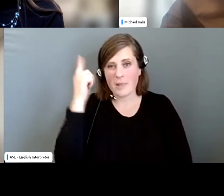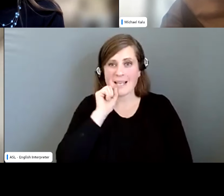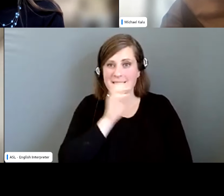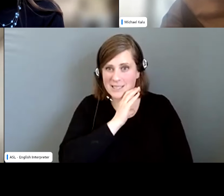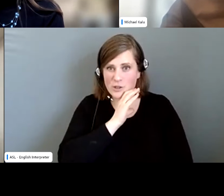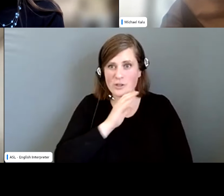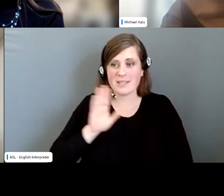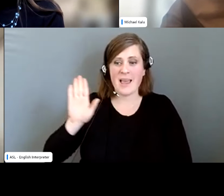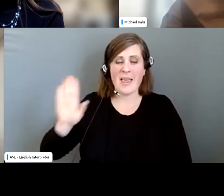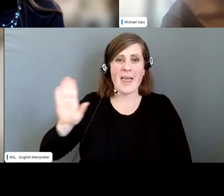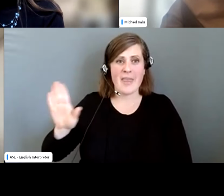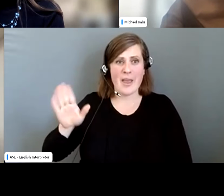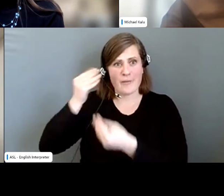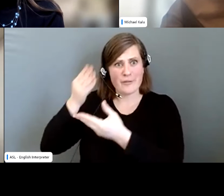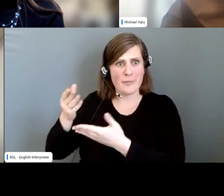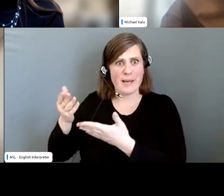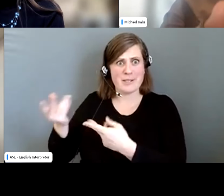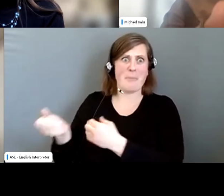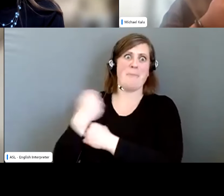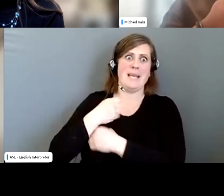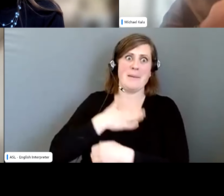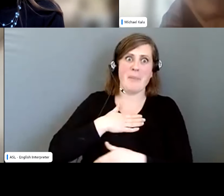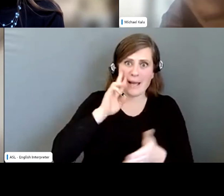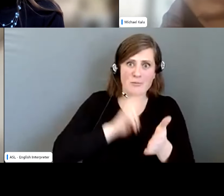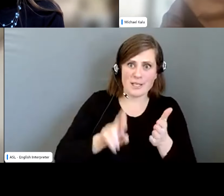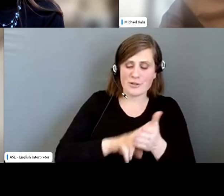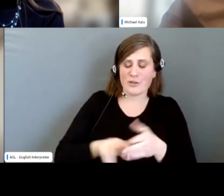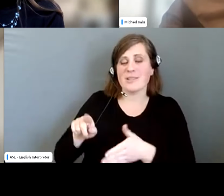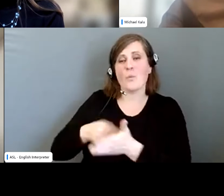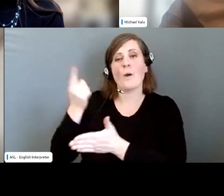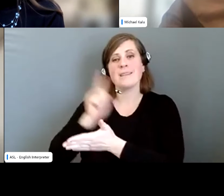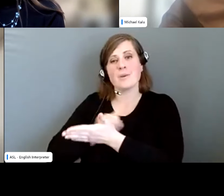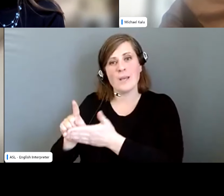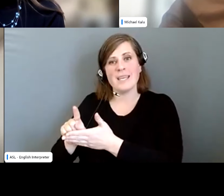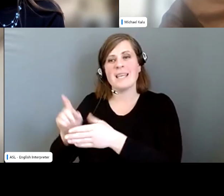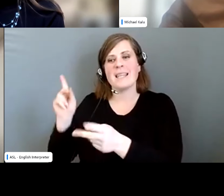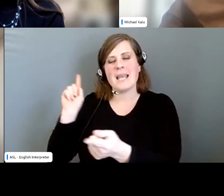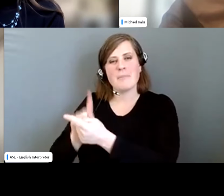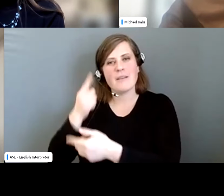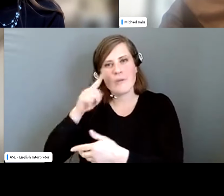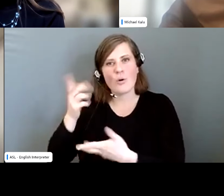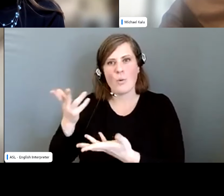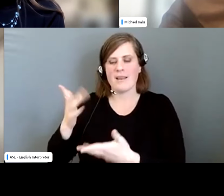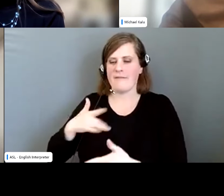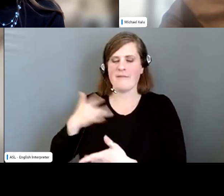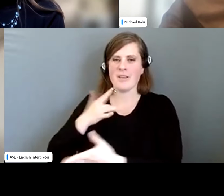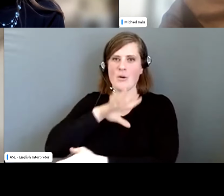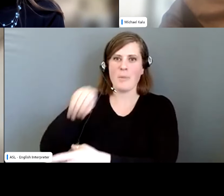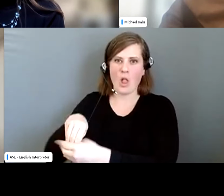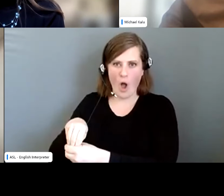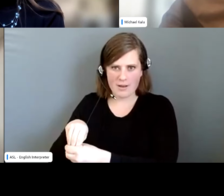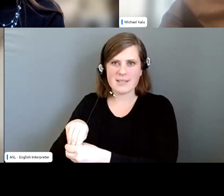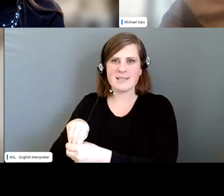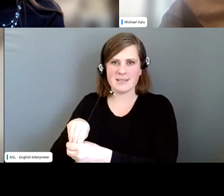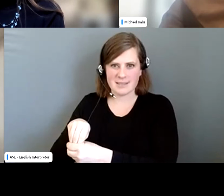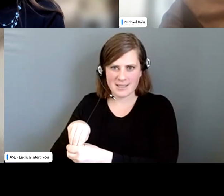in my research, and they meet every week to kind of create that sense of belongingness. Because at the end of the day, there's need